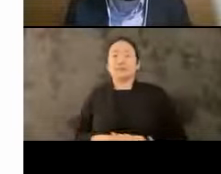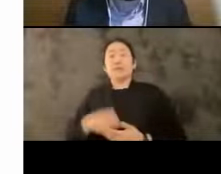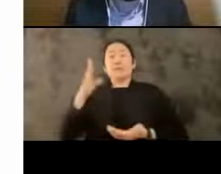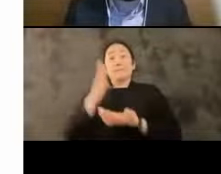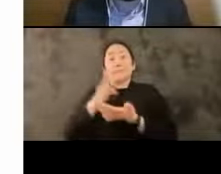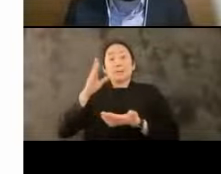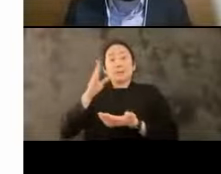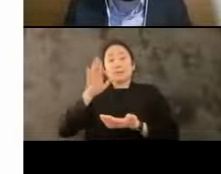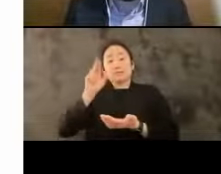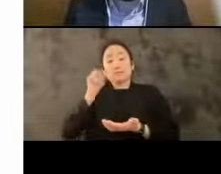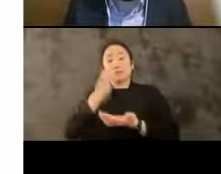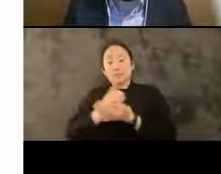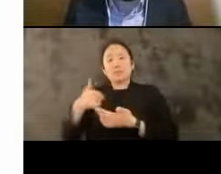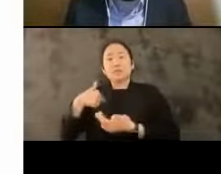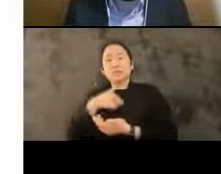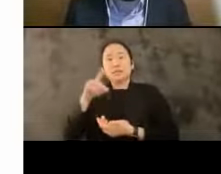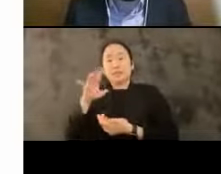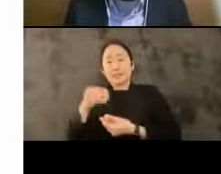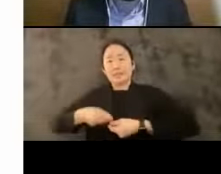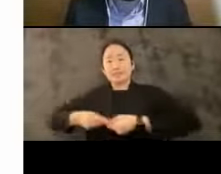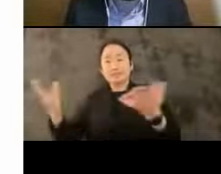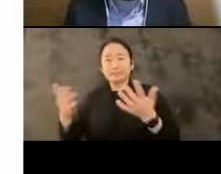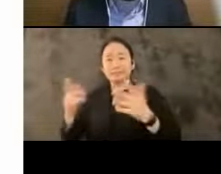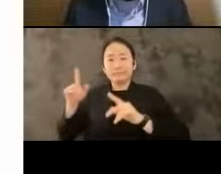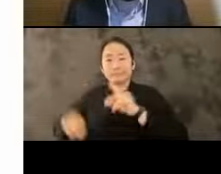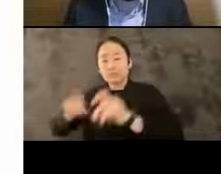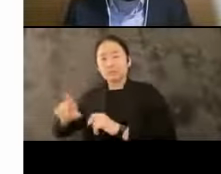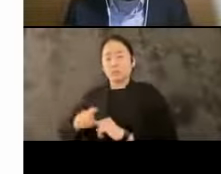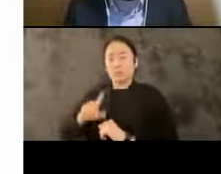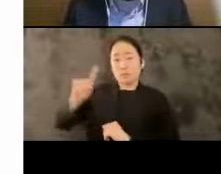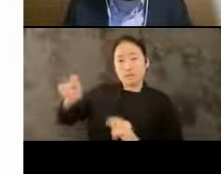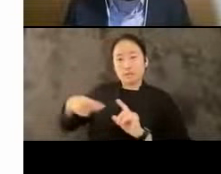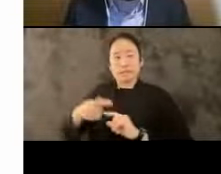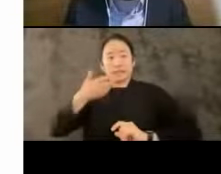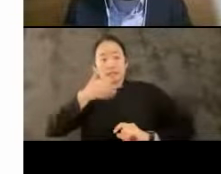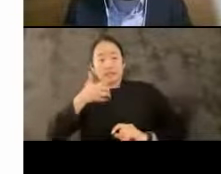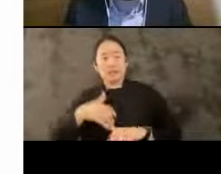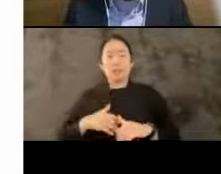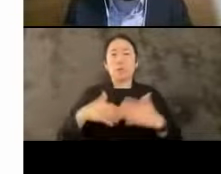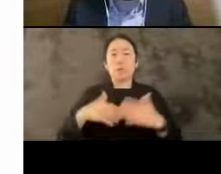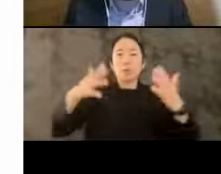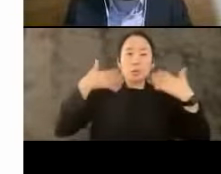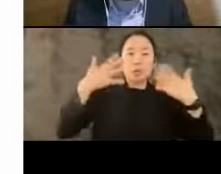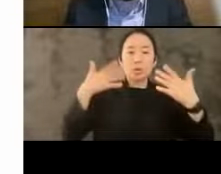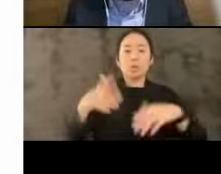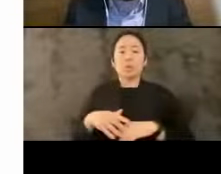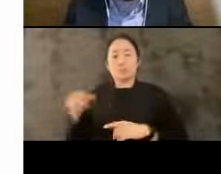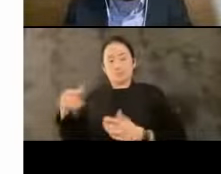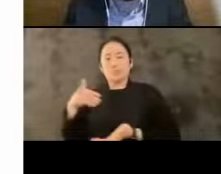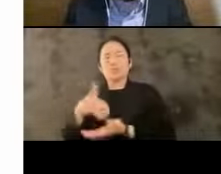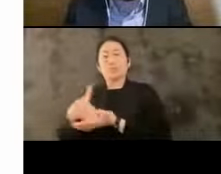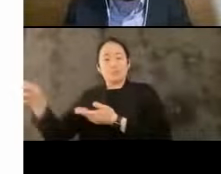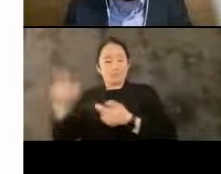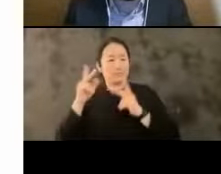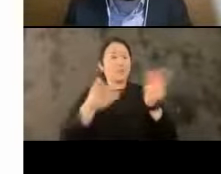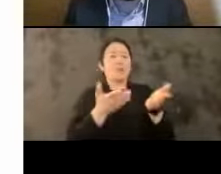those types of features, and heating and or cooling at the stops or stations was one of the more common things requested. I think it was one of the